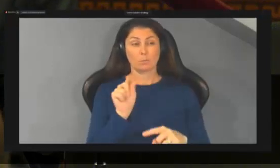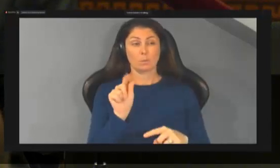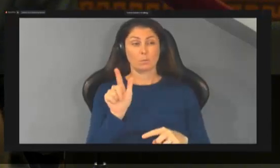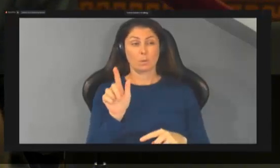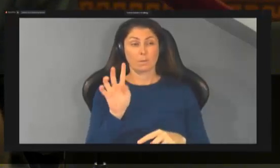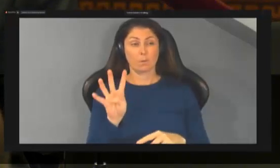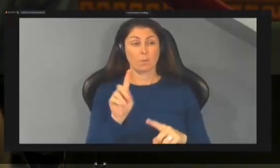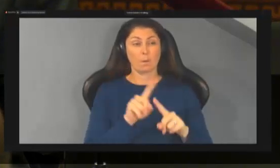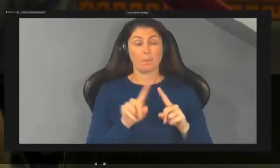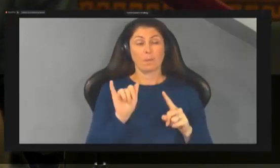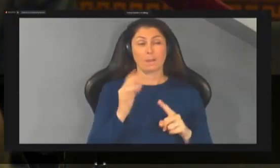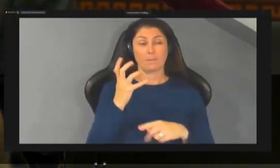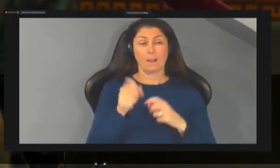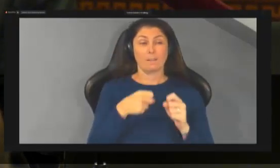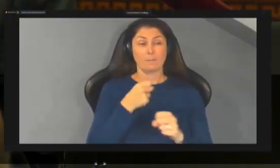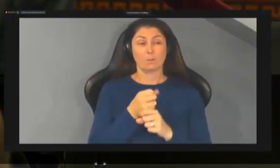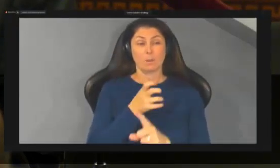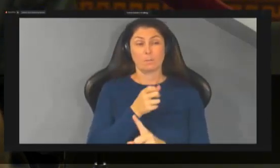but the five-year impact is